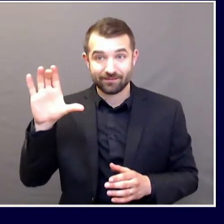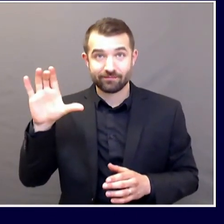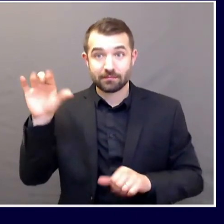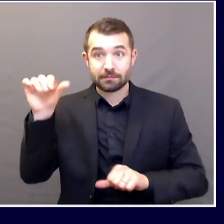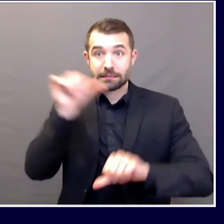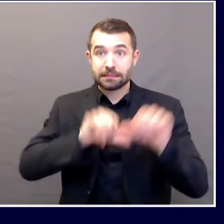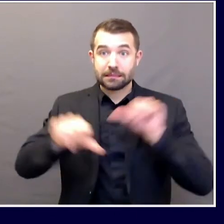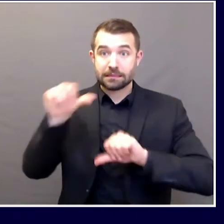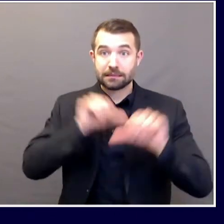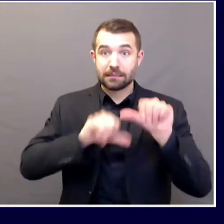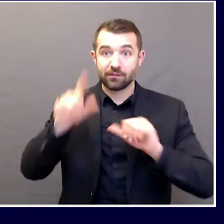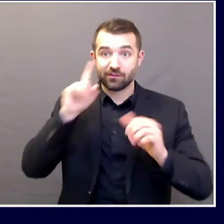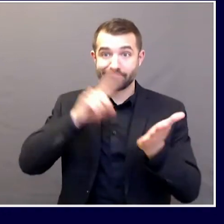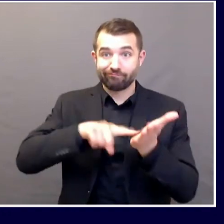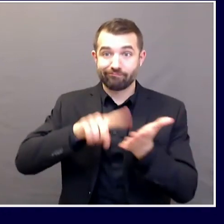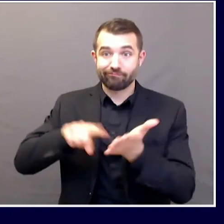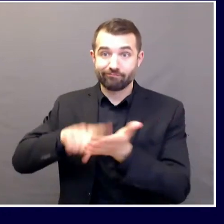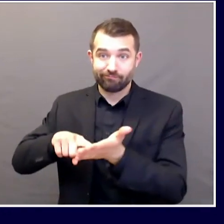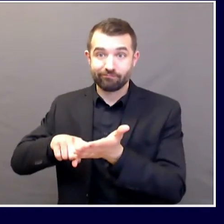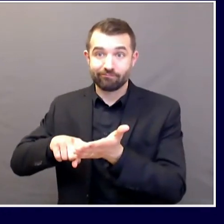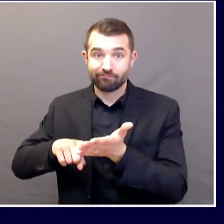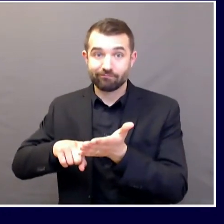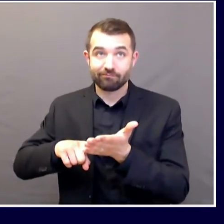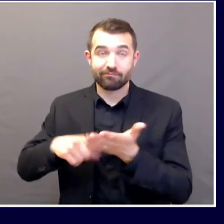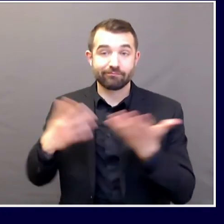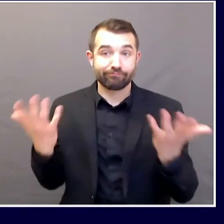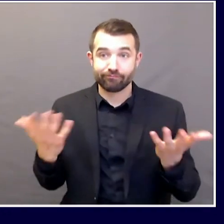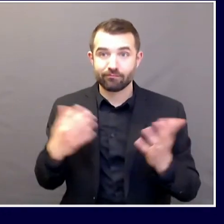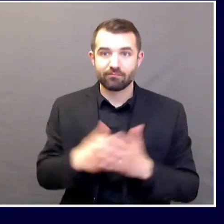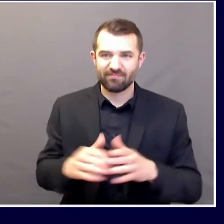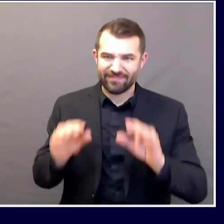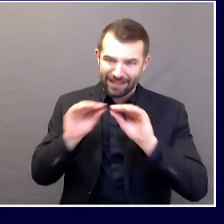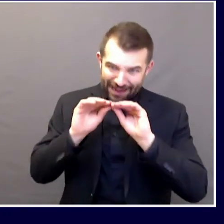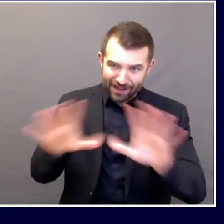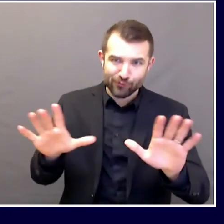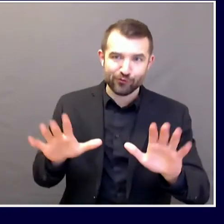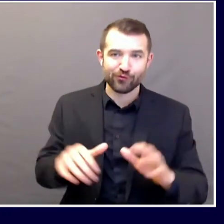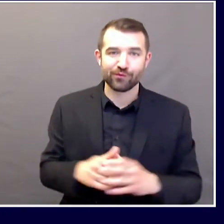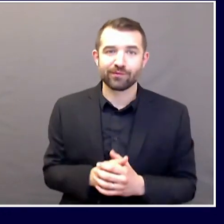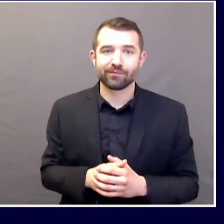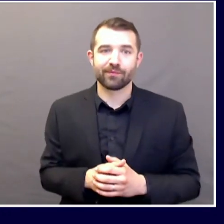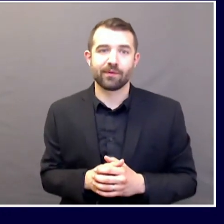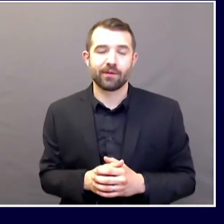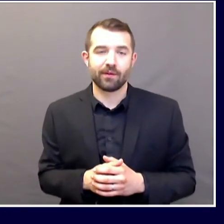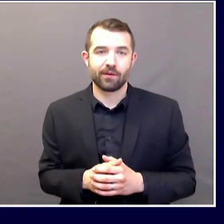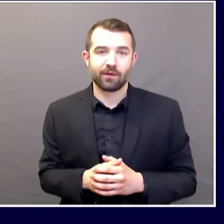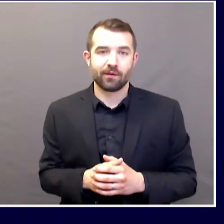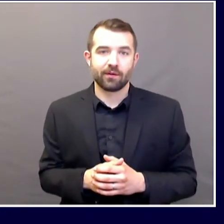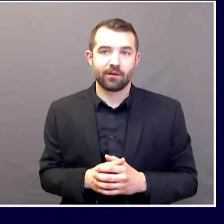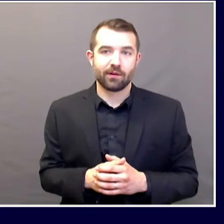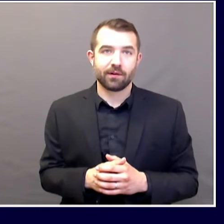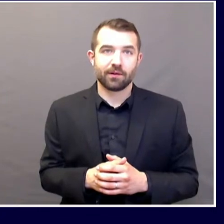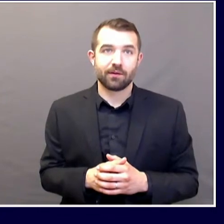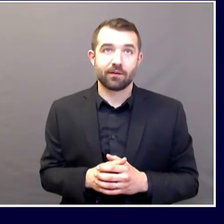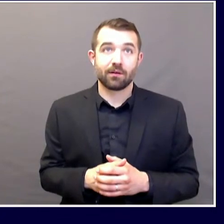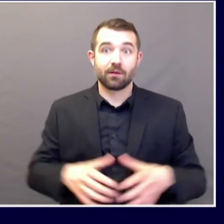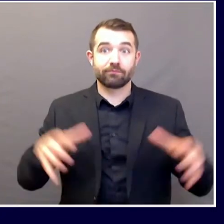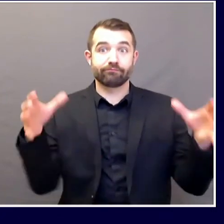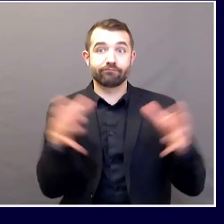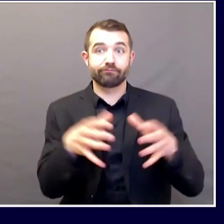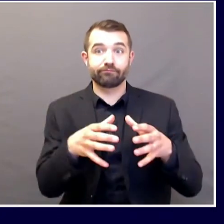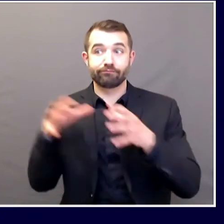it was clear that that guidance to gather in groups in